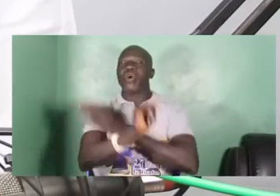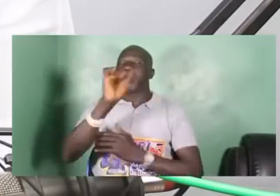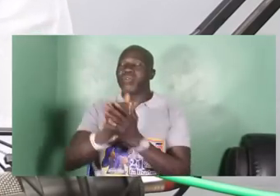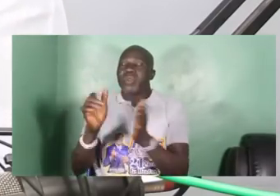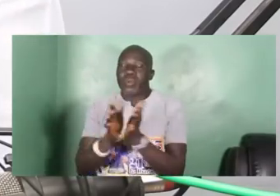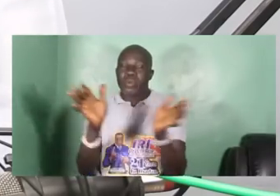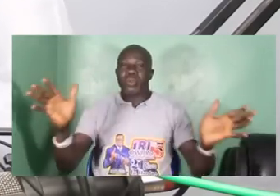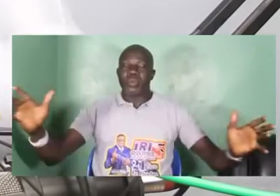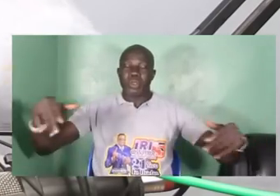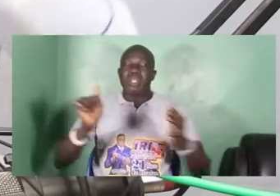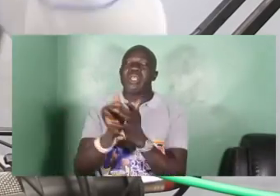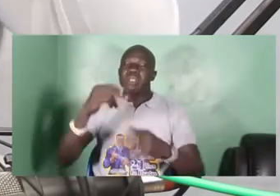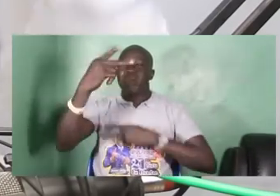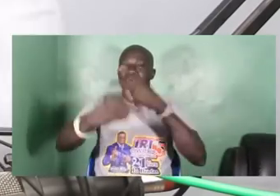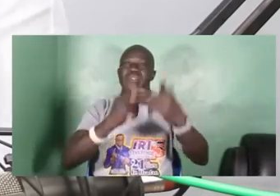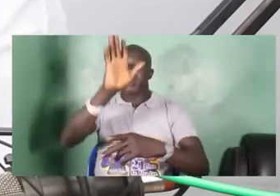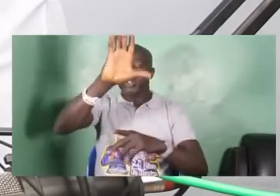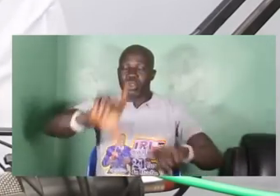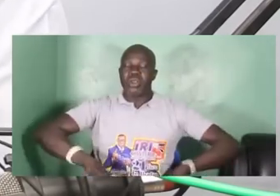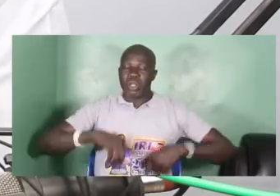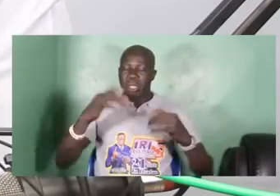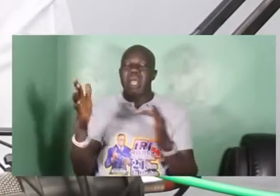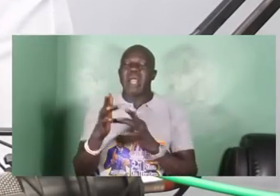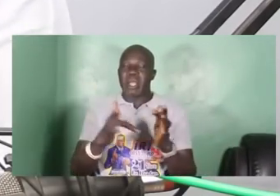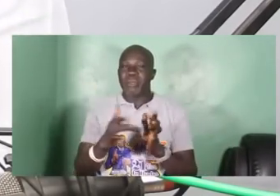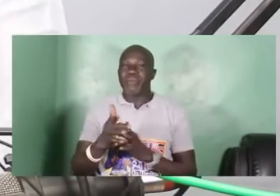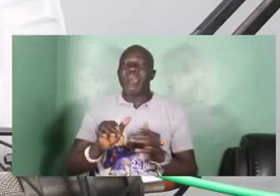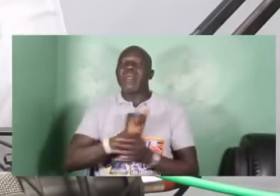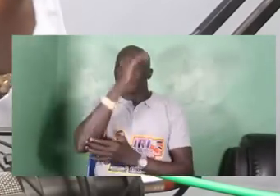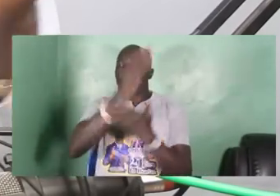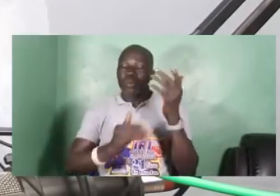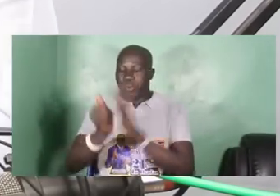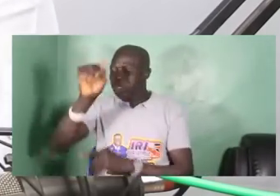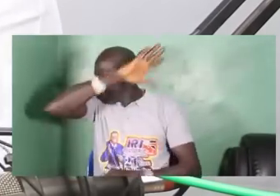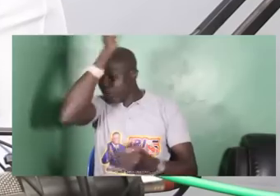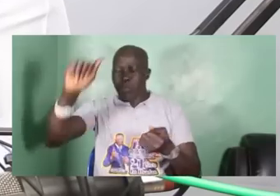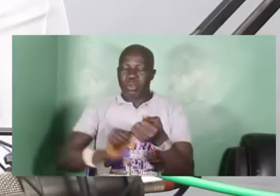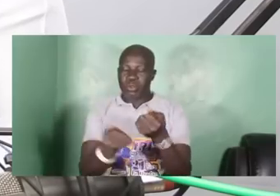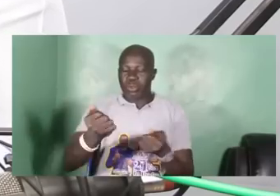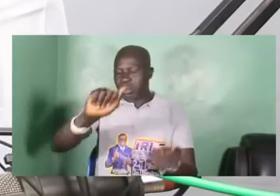In the name of Jesus. God of supply. Oh my dear, see, I hear. Visit your life. Oh,